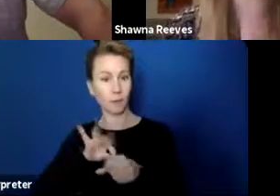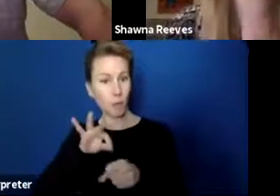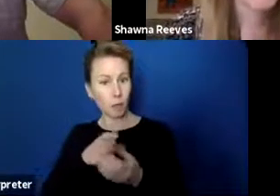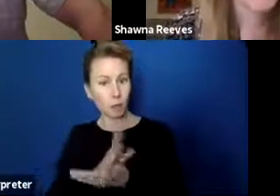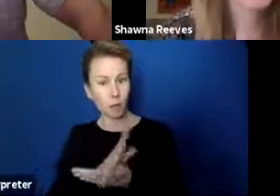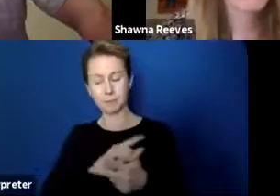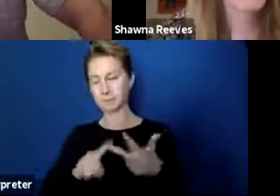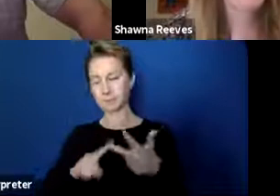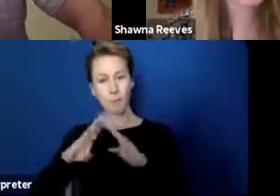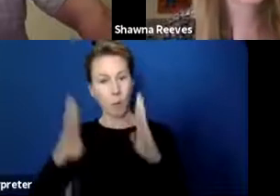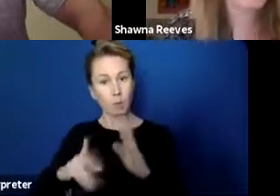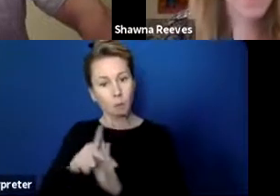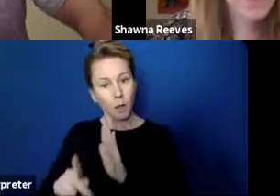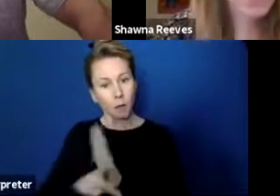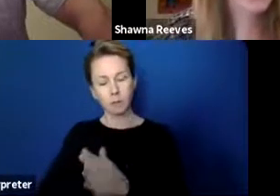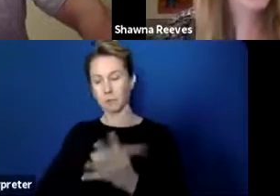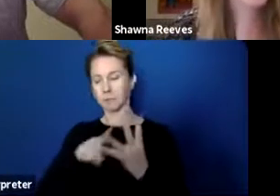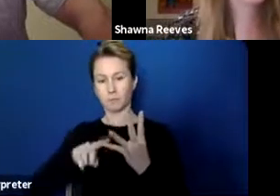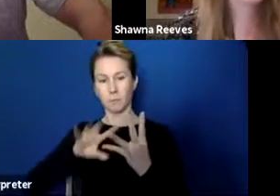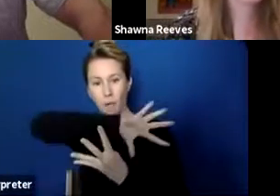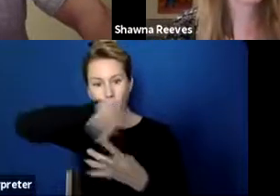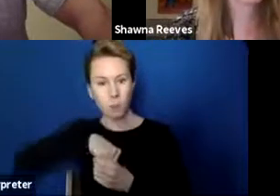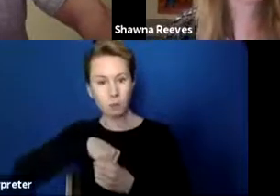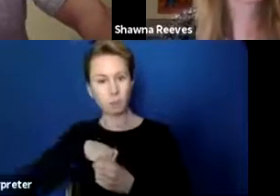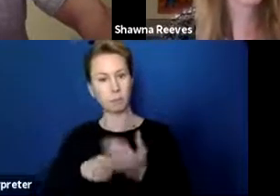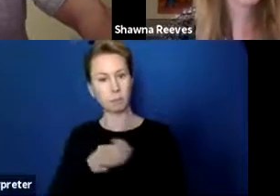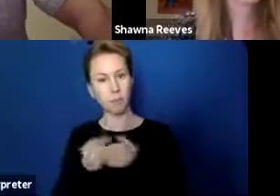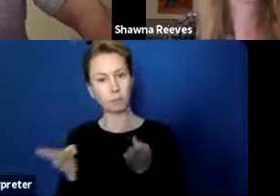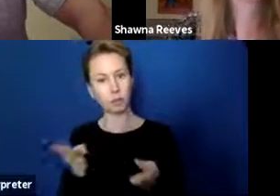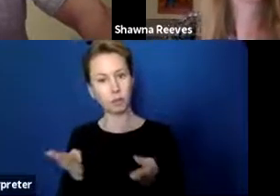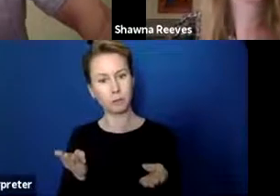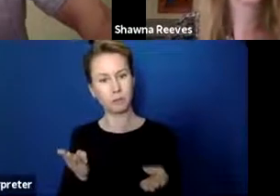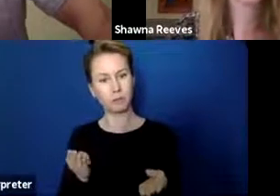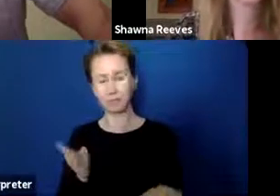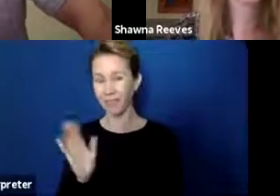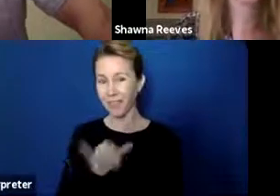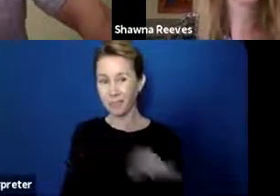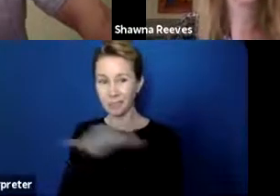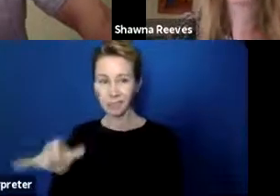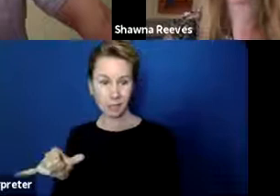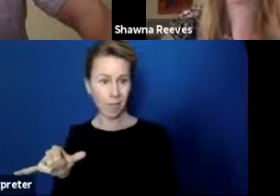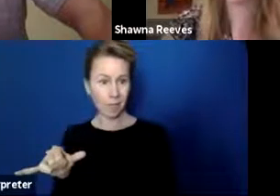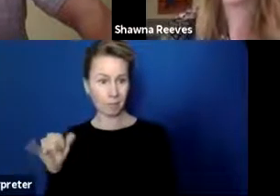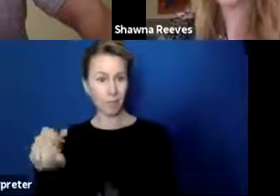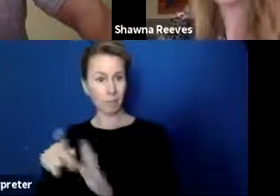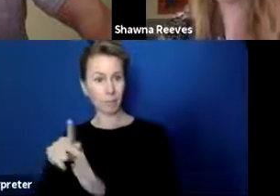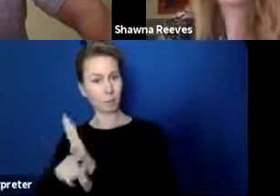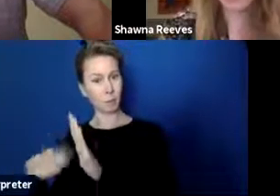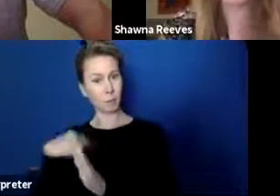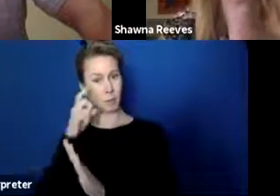elder justice principles, while they also include good care, access to food, there are also bigger issues